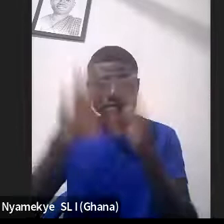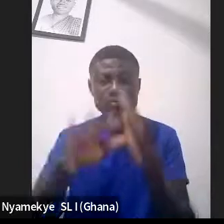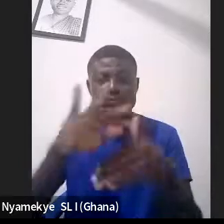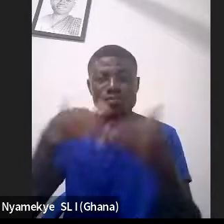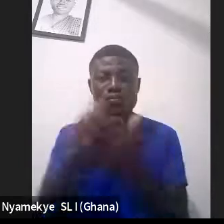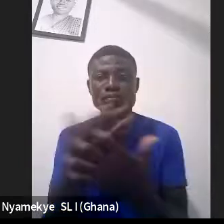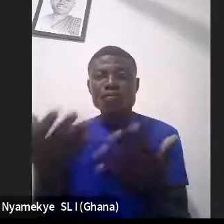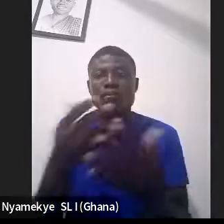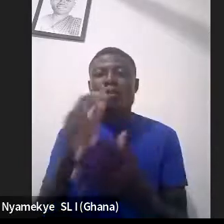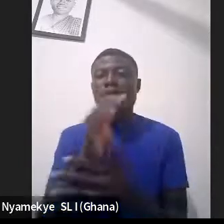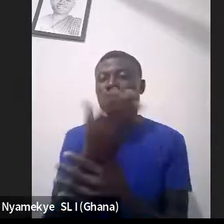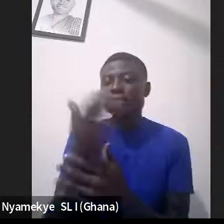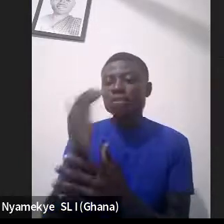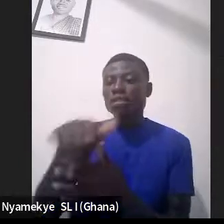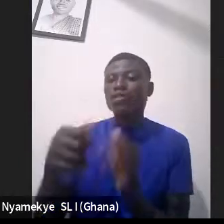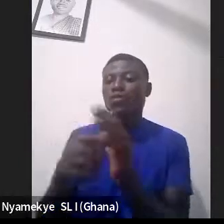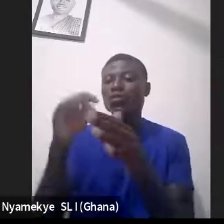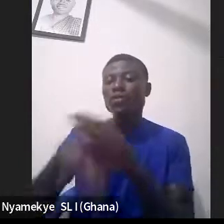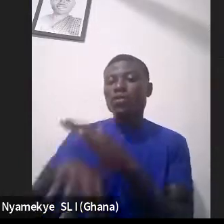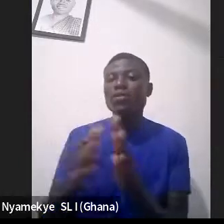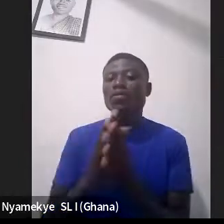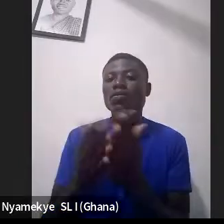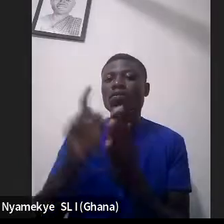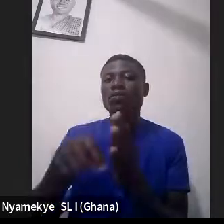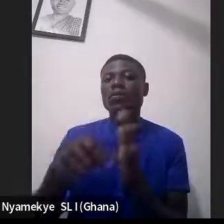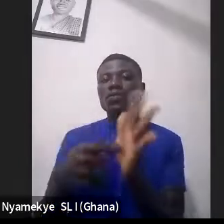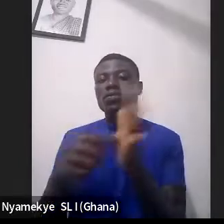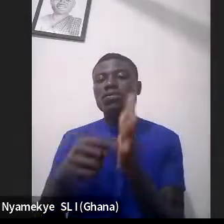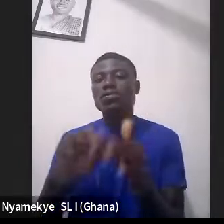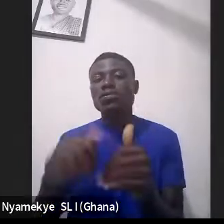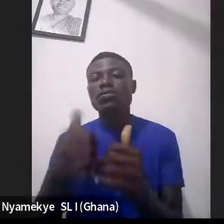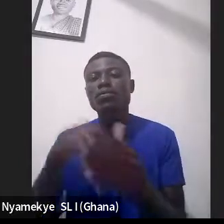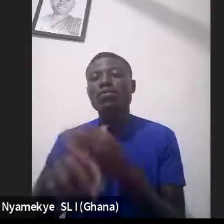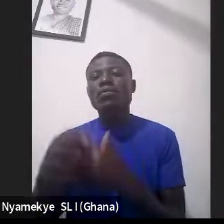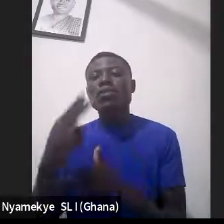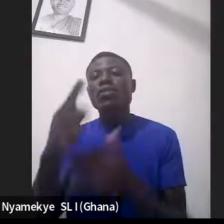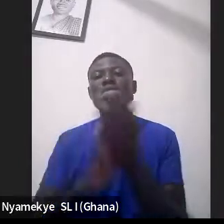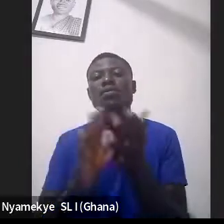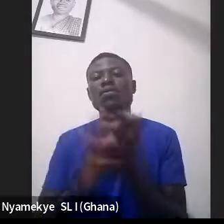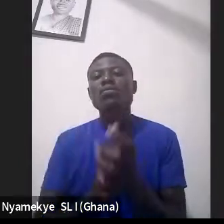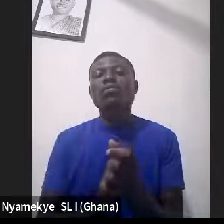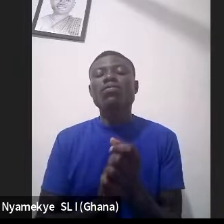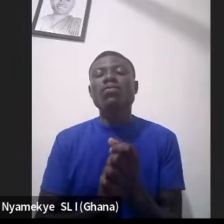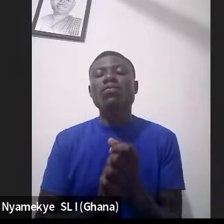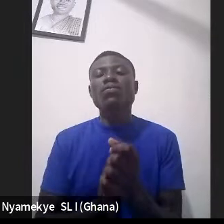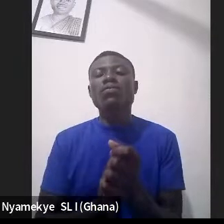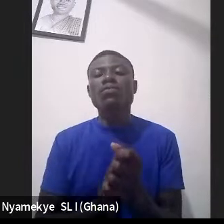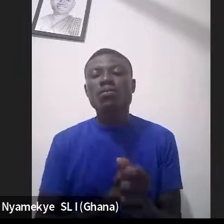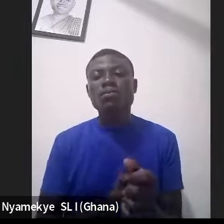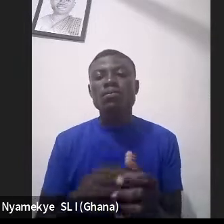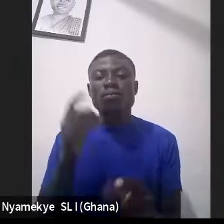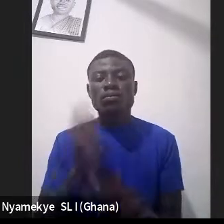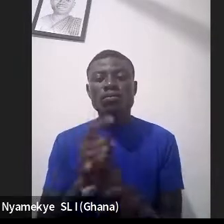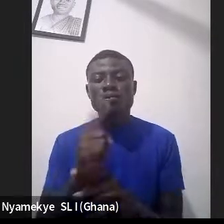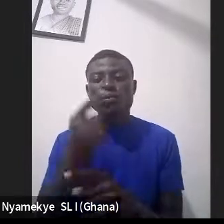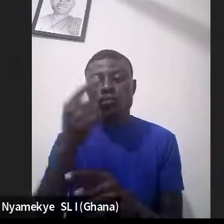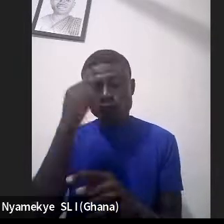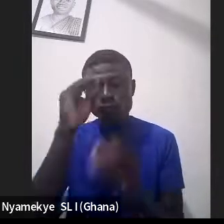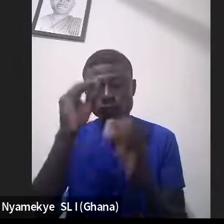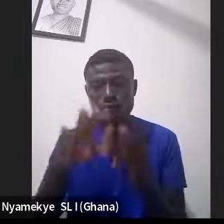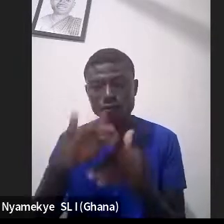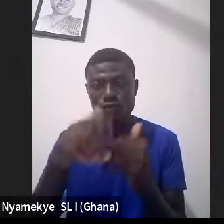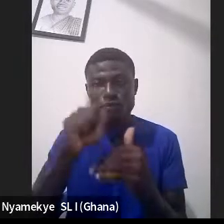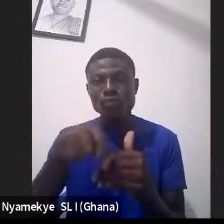flags from, kindergarten to even like high school. Right. And so there's one for teachers and there's one for